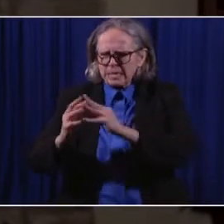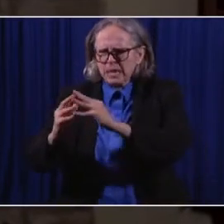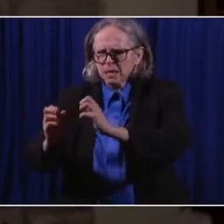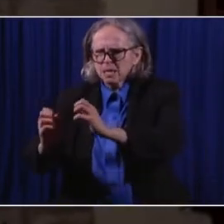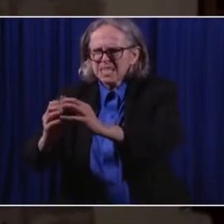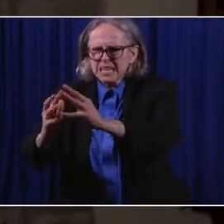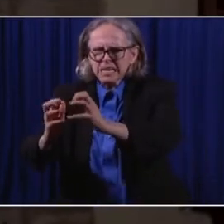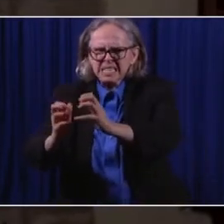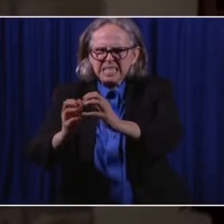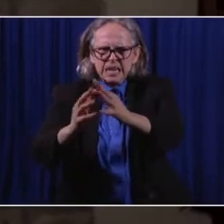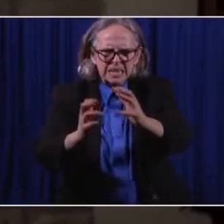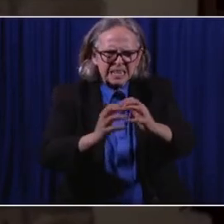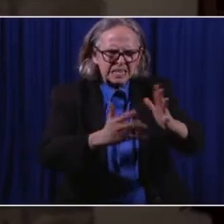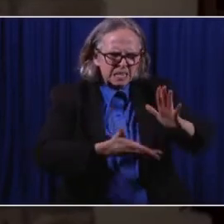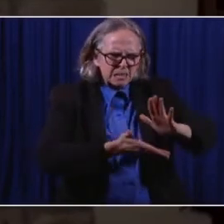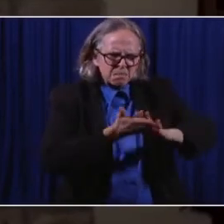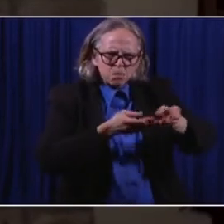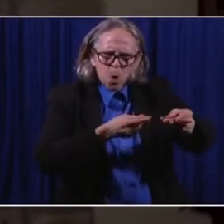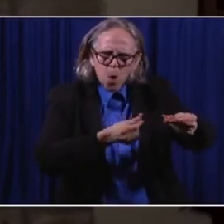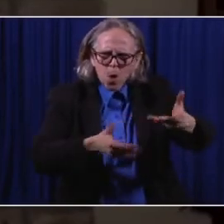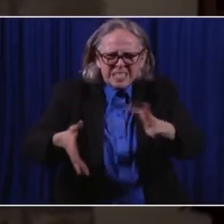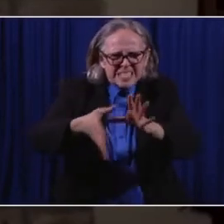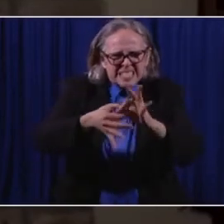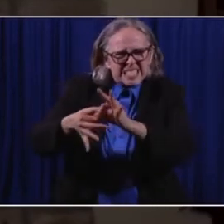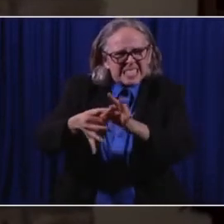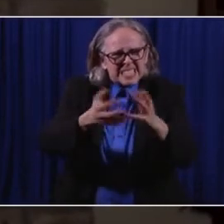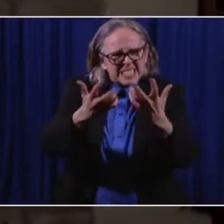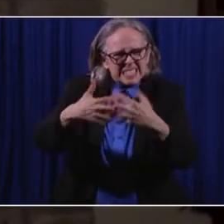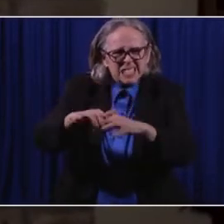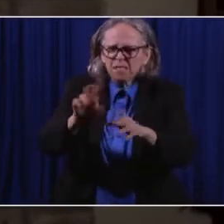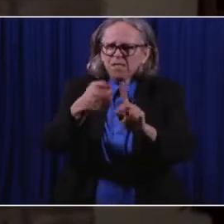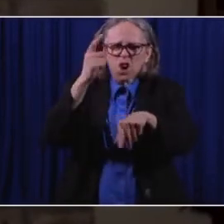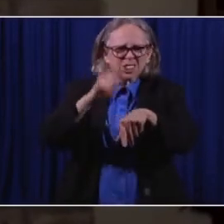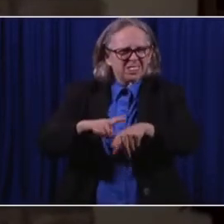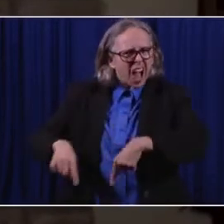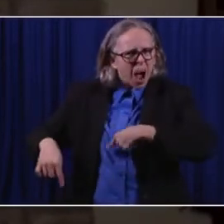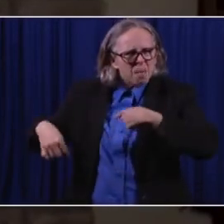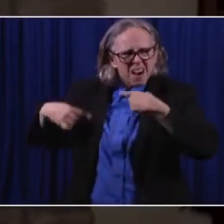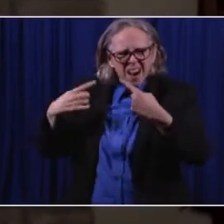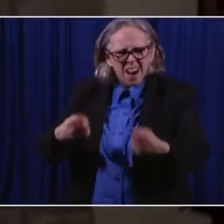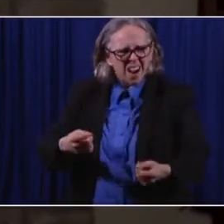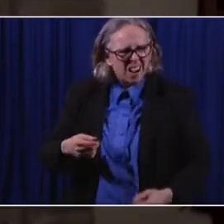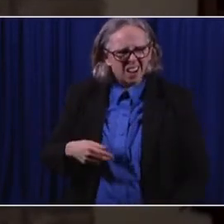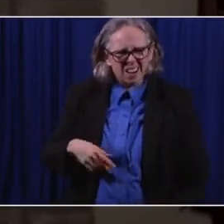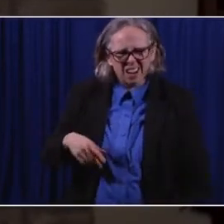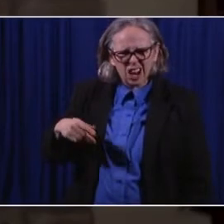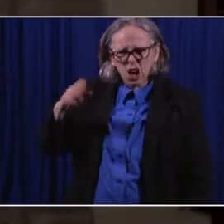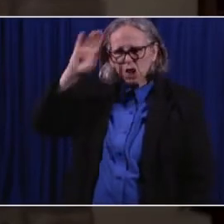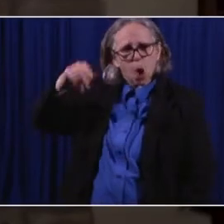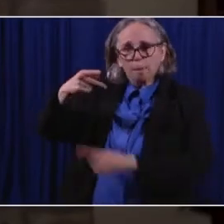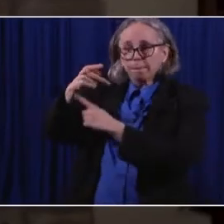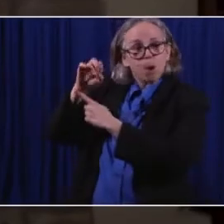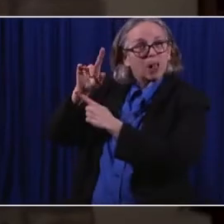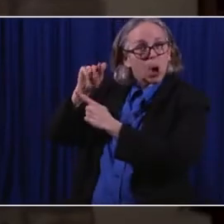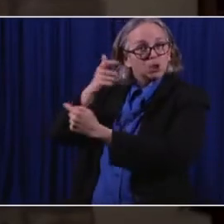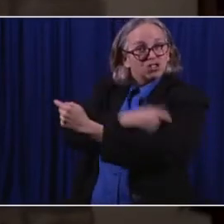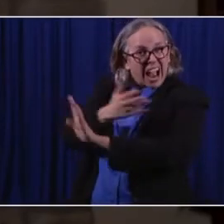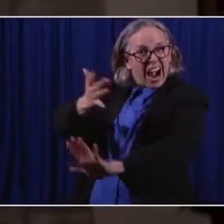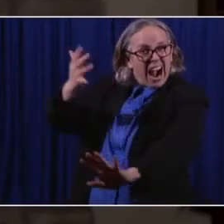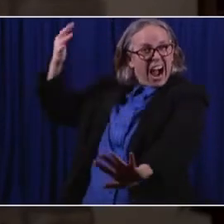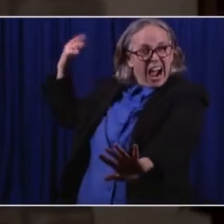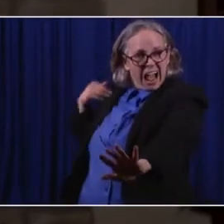don't know how the polio vaccinations, when I was, Fran and I were getting our shots in grade school at Mills Lawn